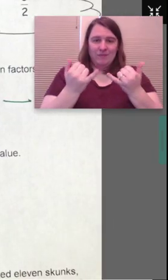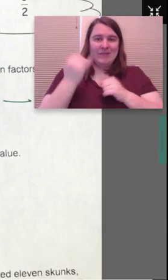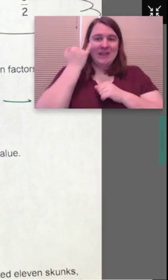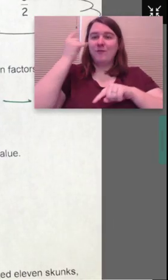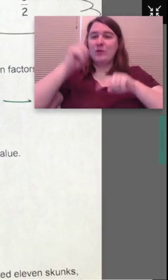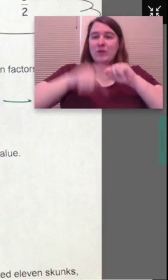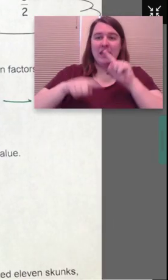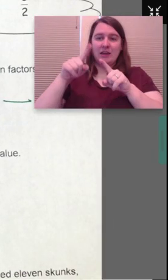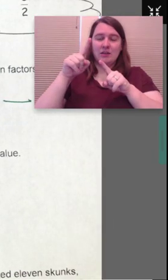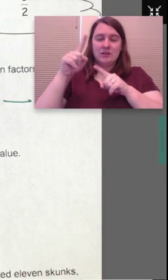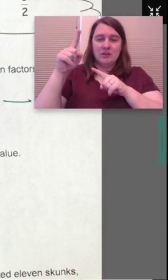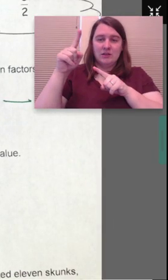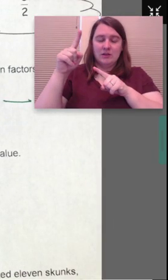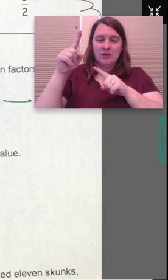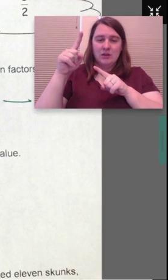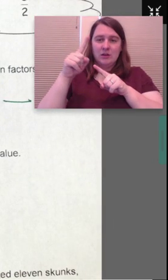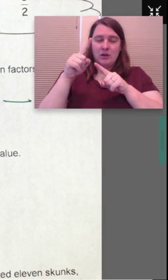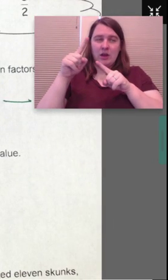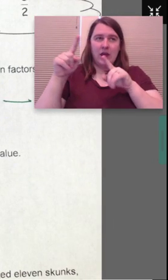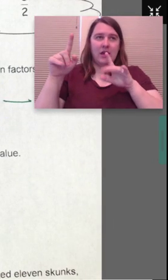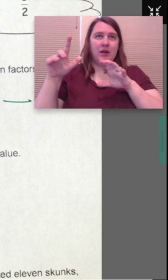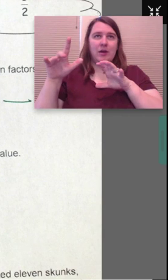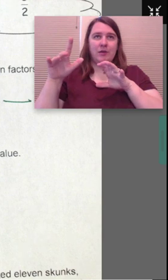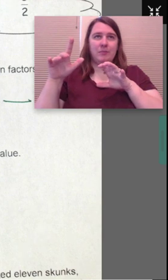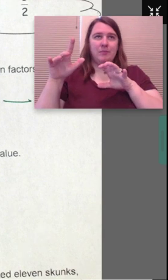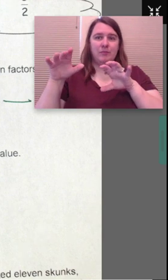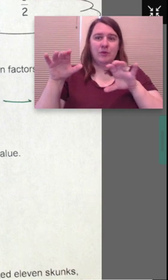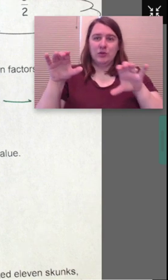Now, if you can't